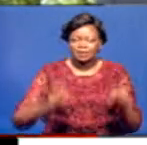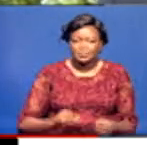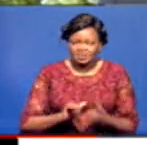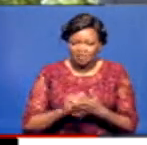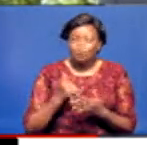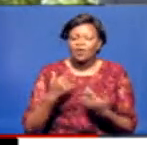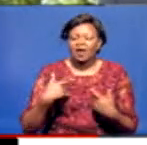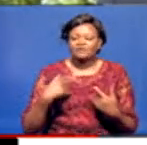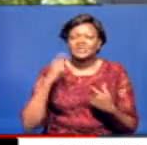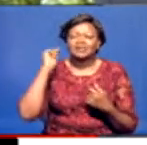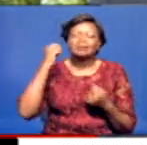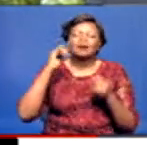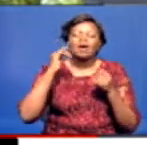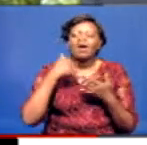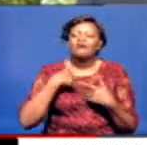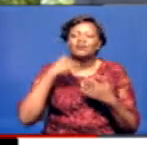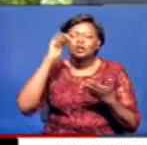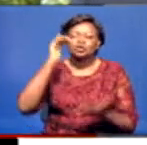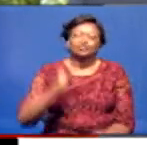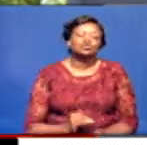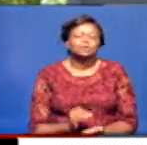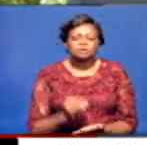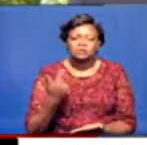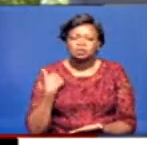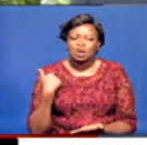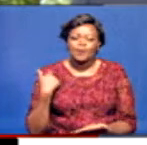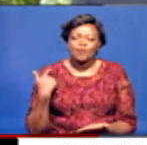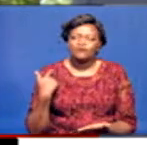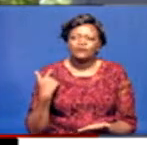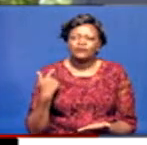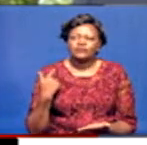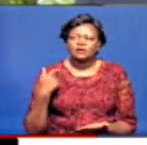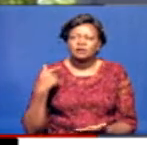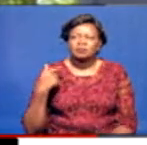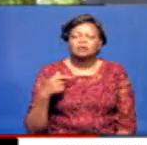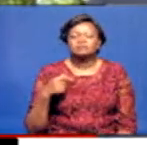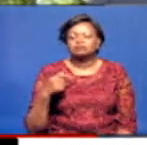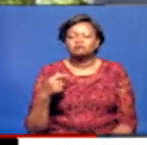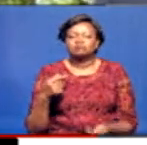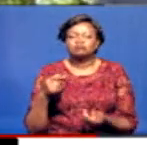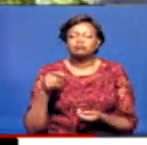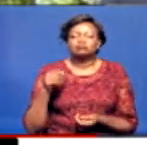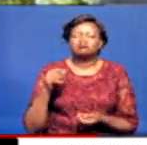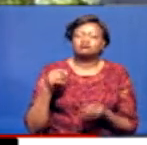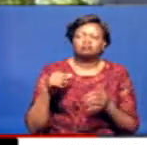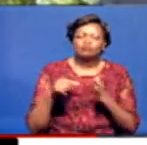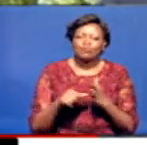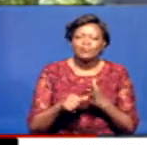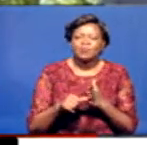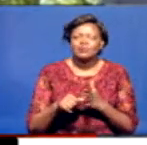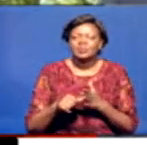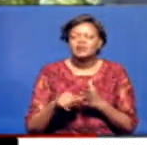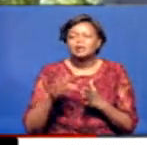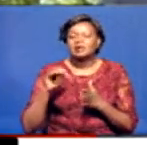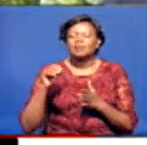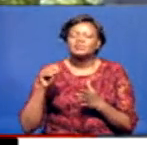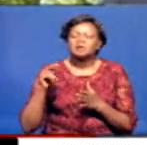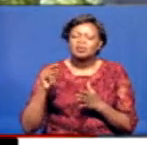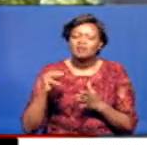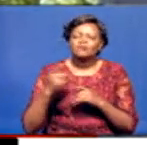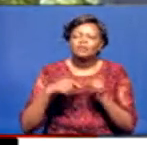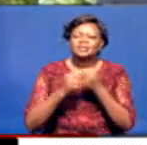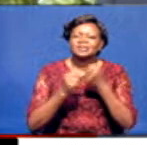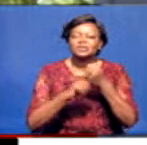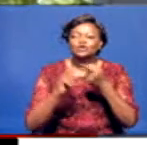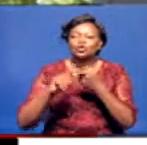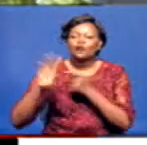been able to reduce the number of FCM in capsicums from 16 to 4. And for that reason,